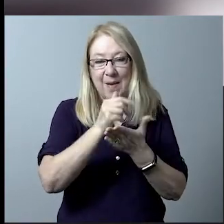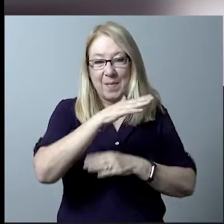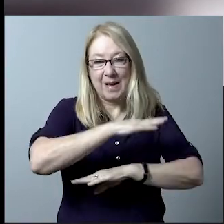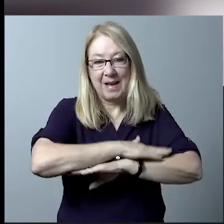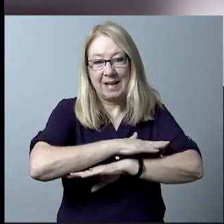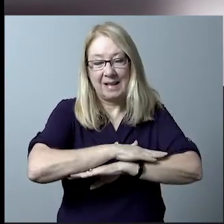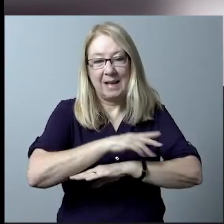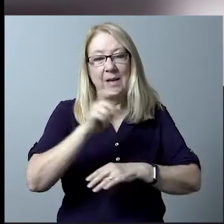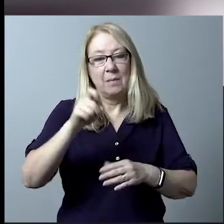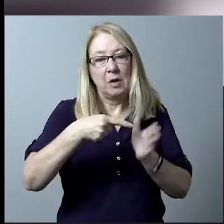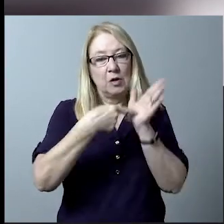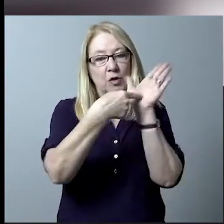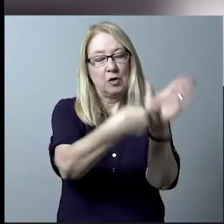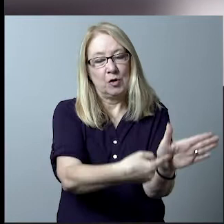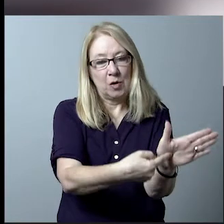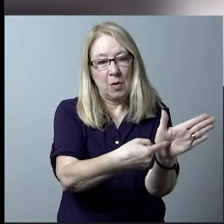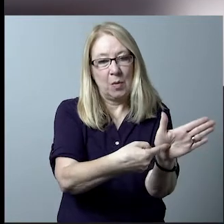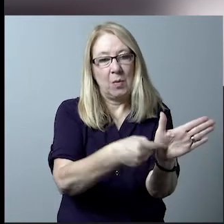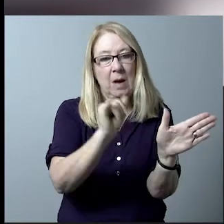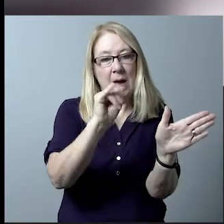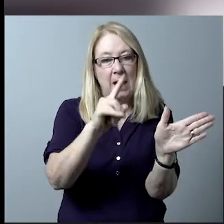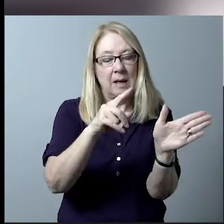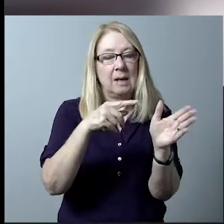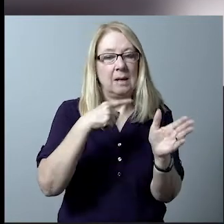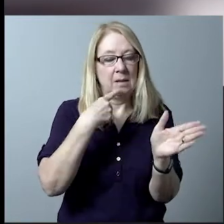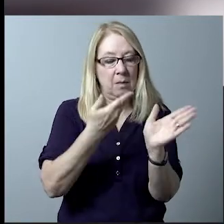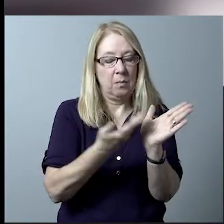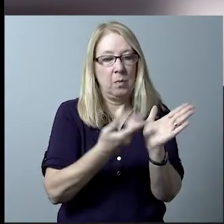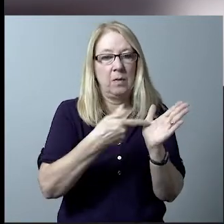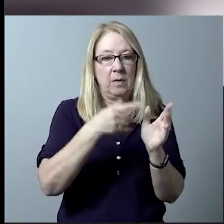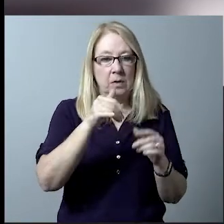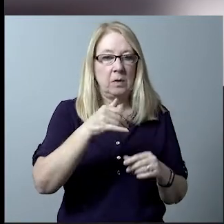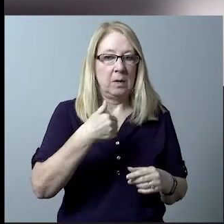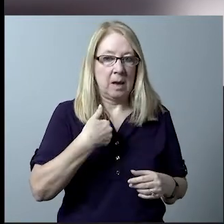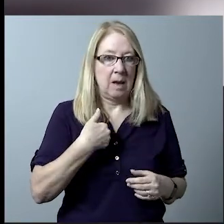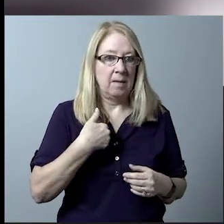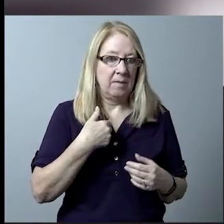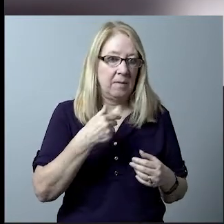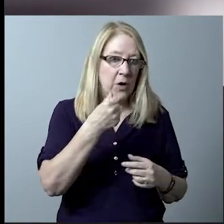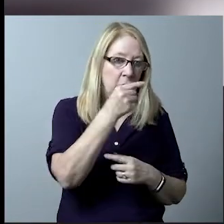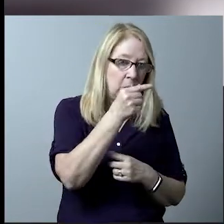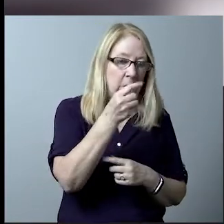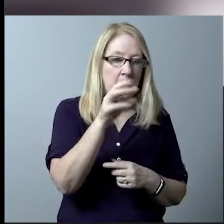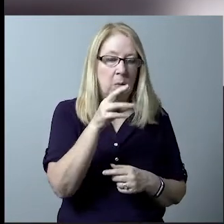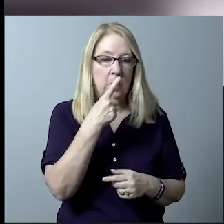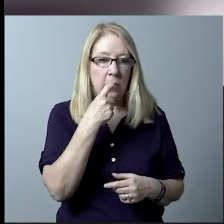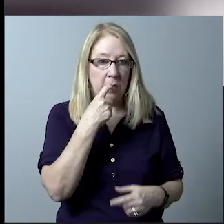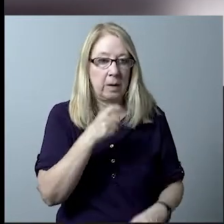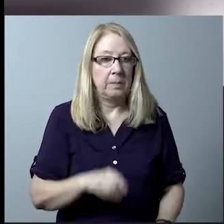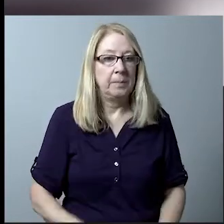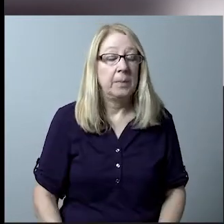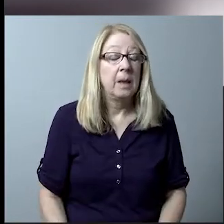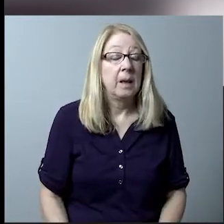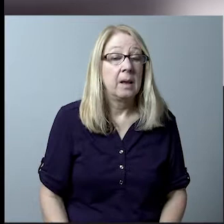the OIT Help Desk, to show your email for that day to show that you have attested to your current health status.